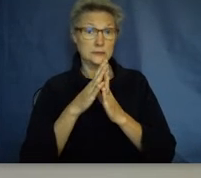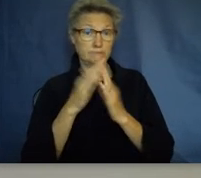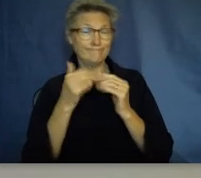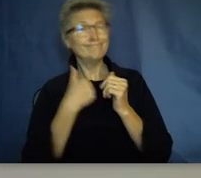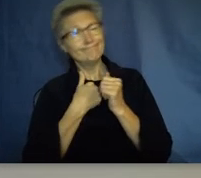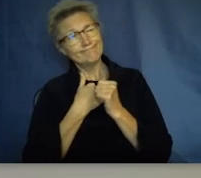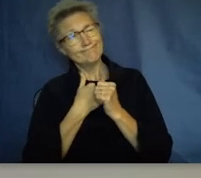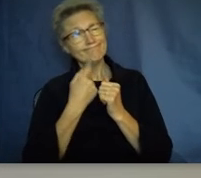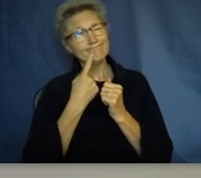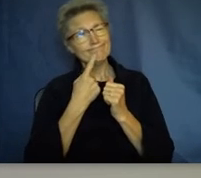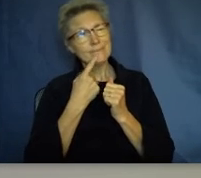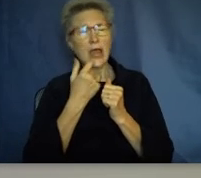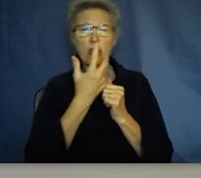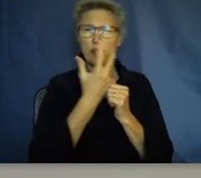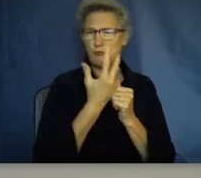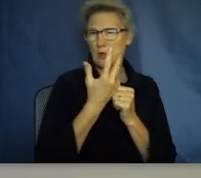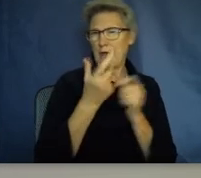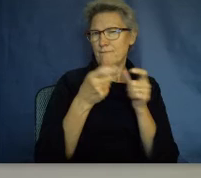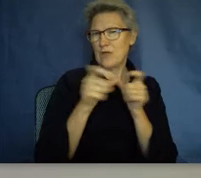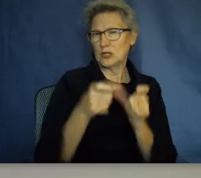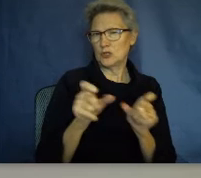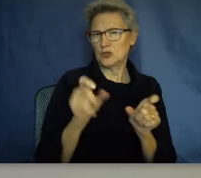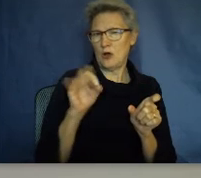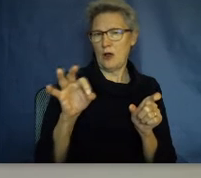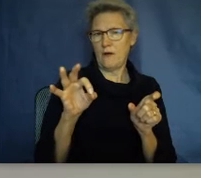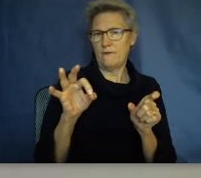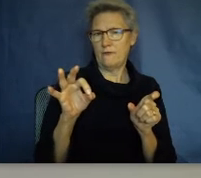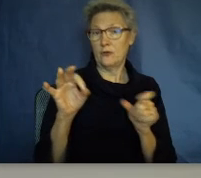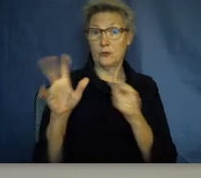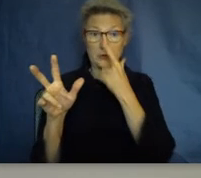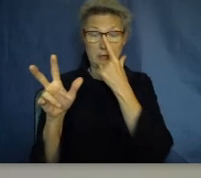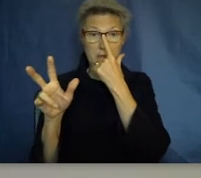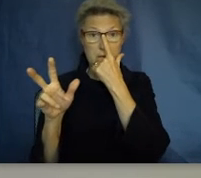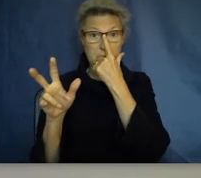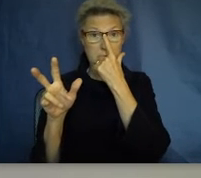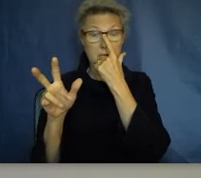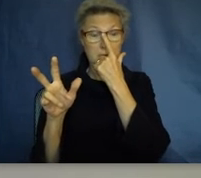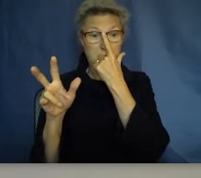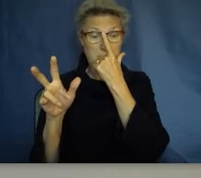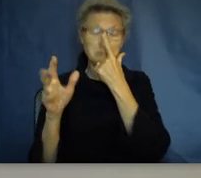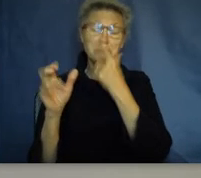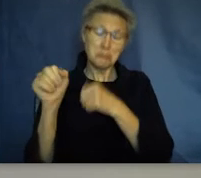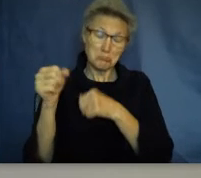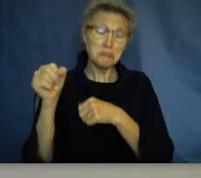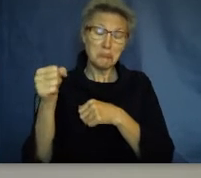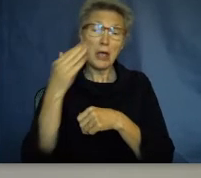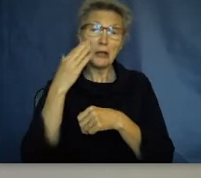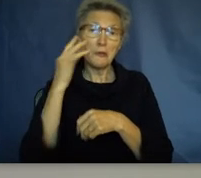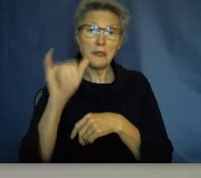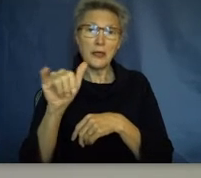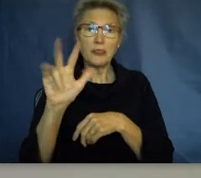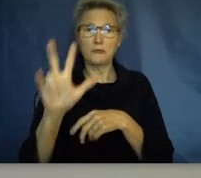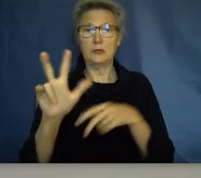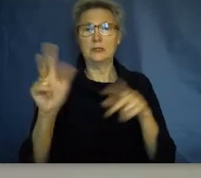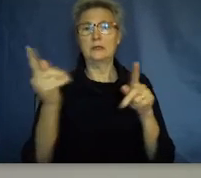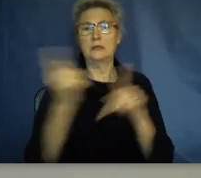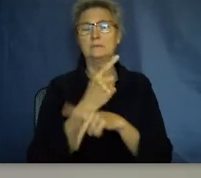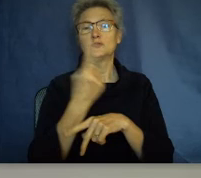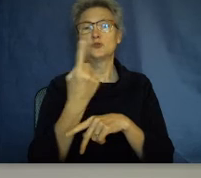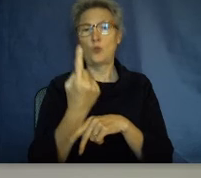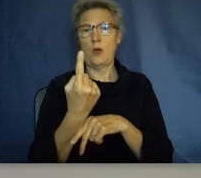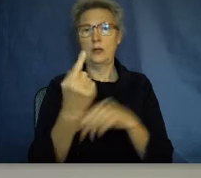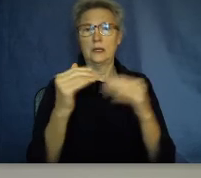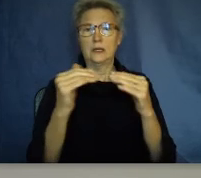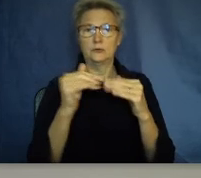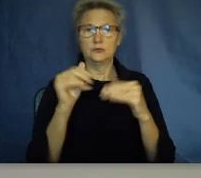myself, is 3 a factor of 3? And I know it is because 3 times 1